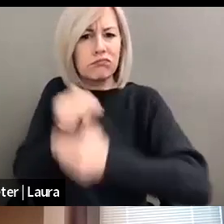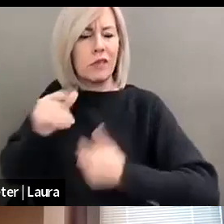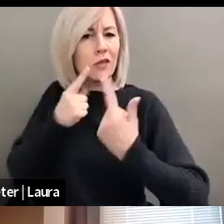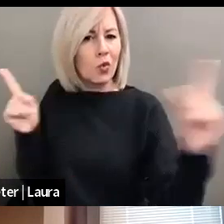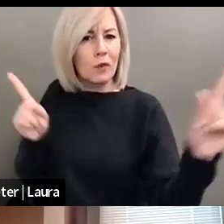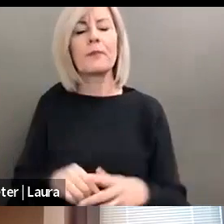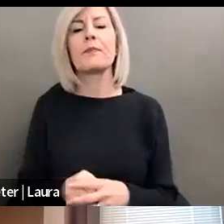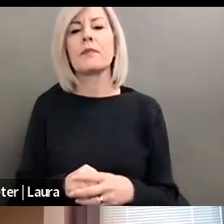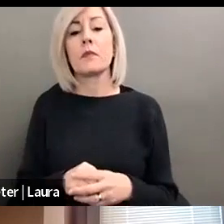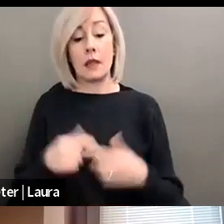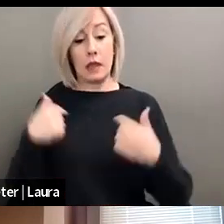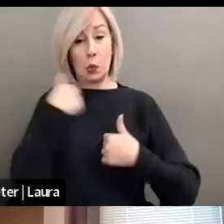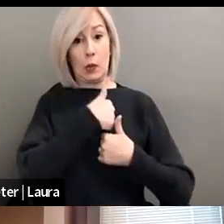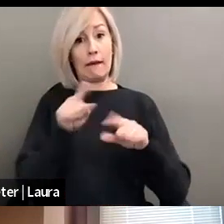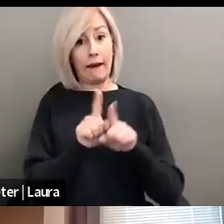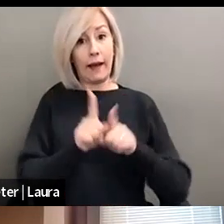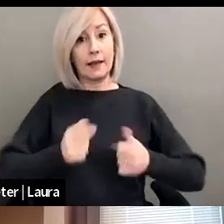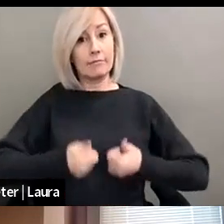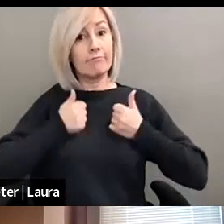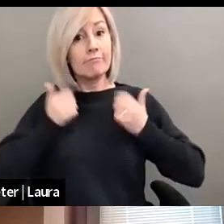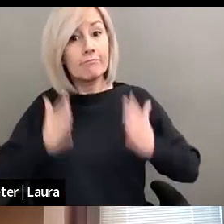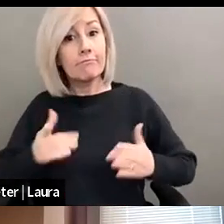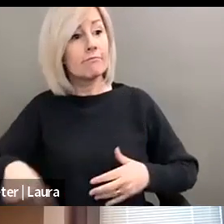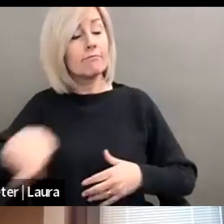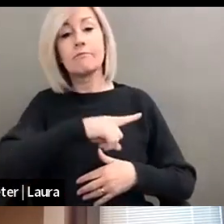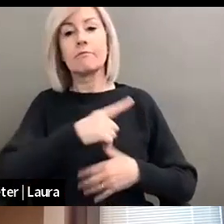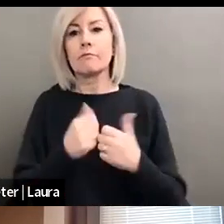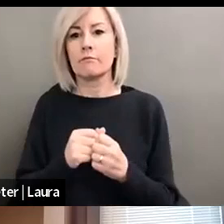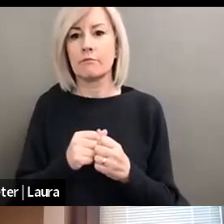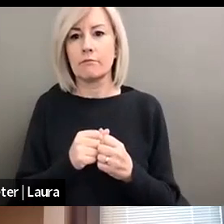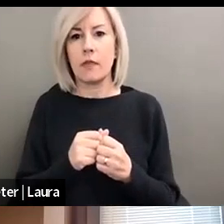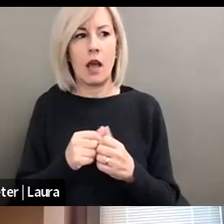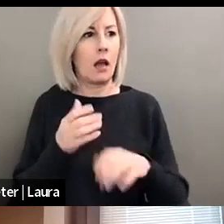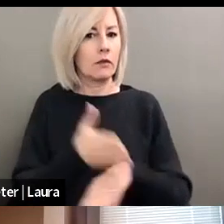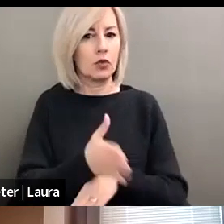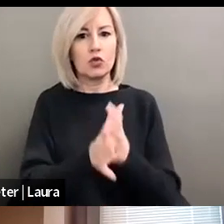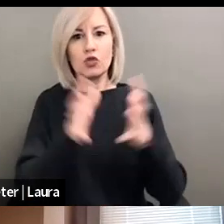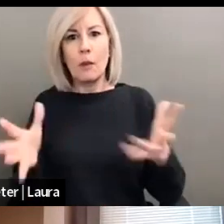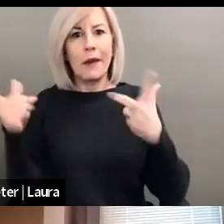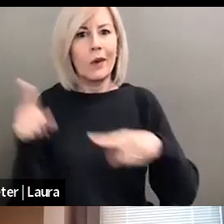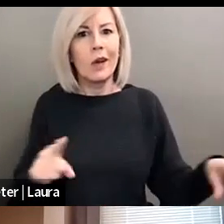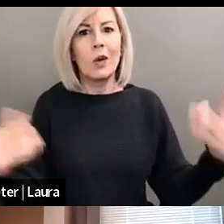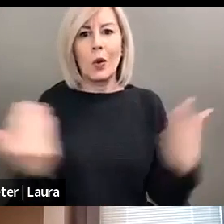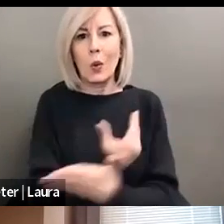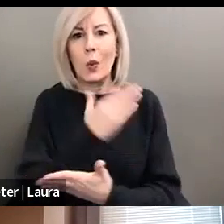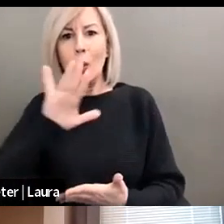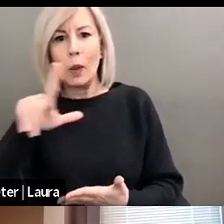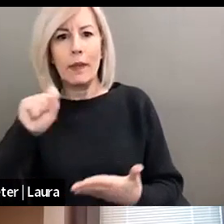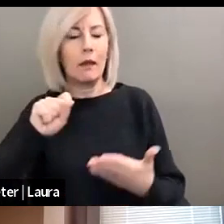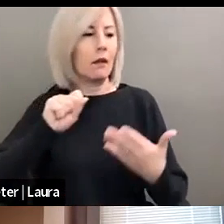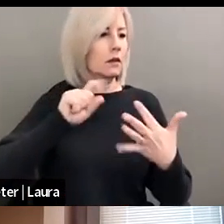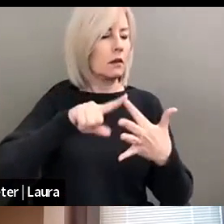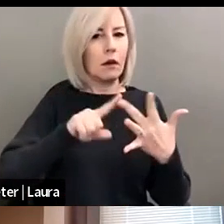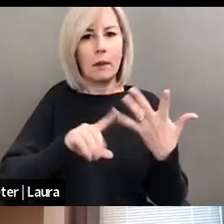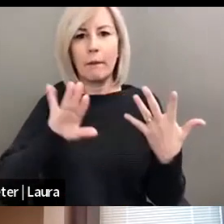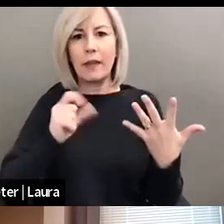do we as residents stay informed? There's so much going on with new bills and proposed bills that are pending